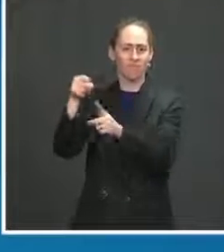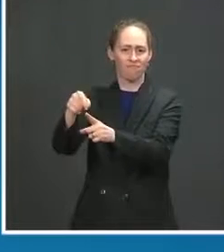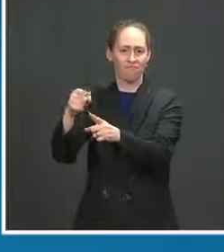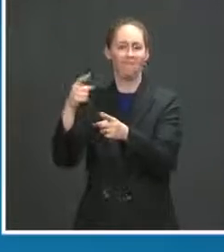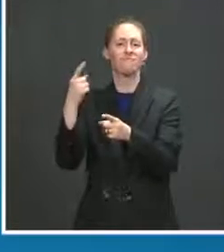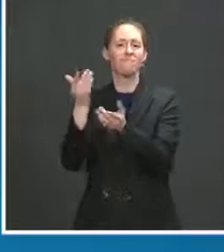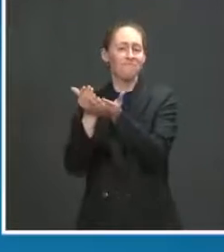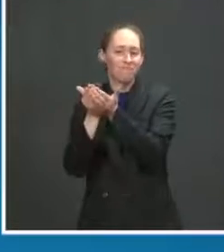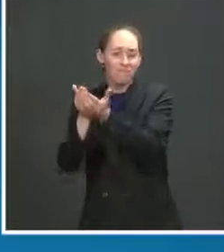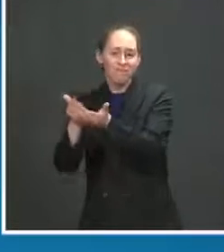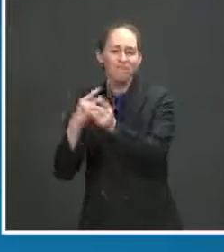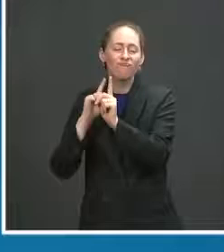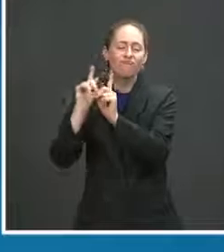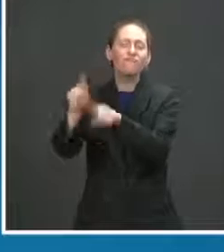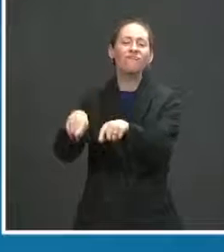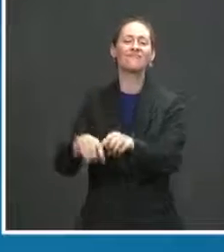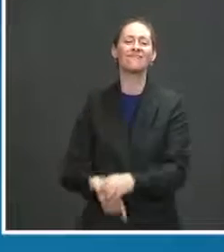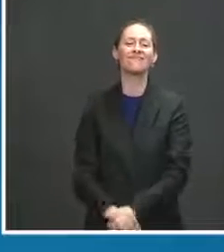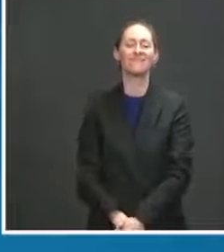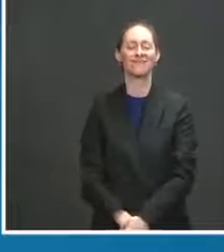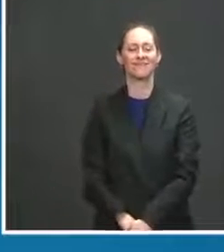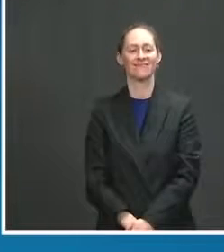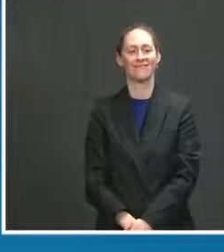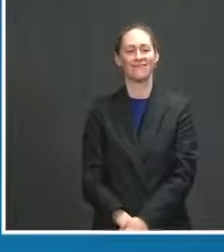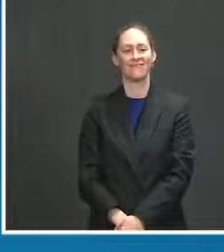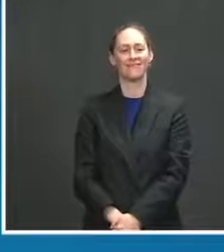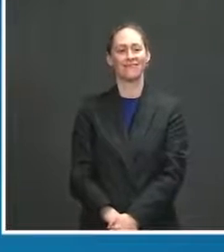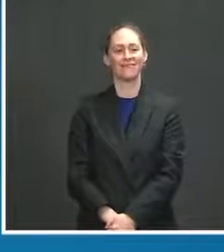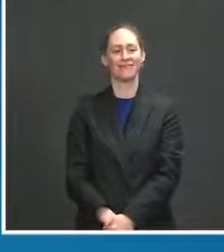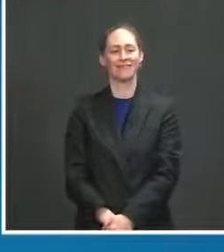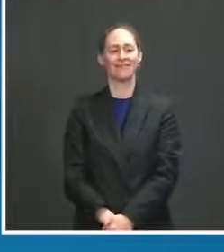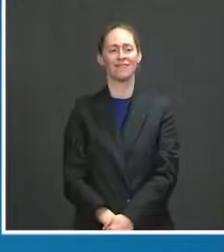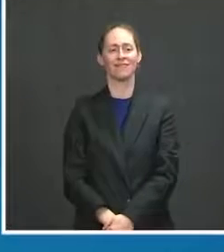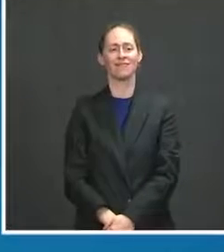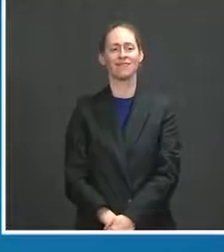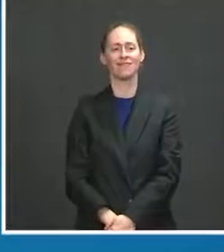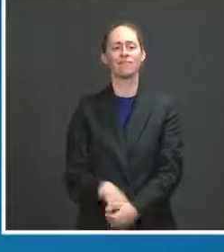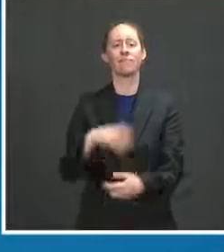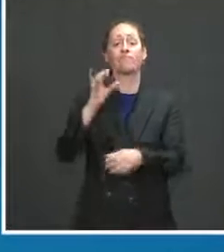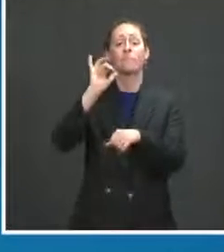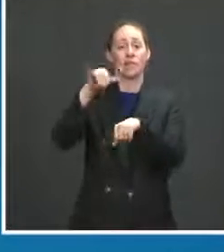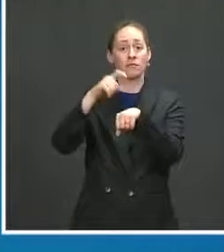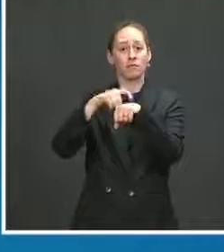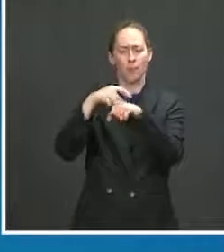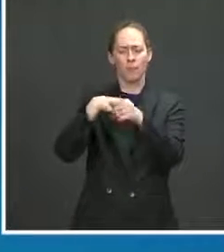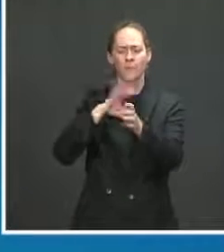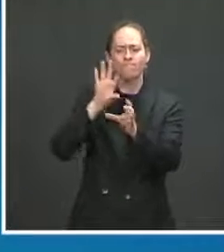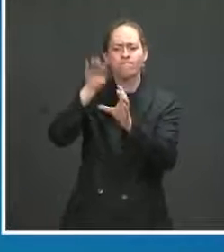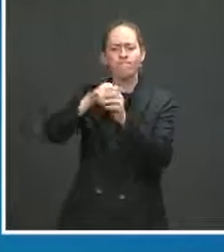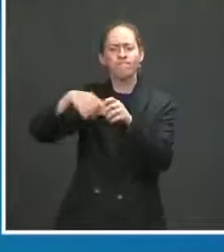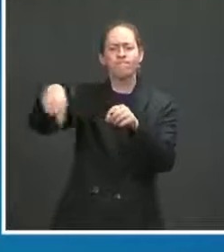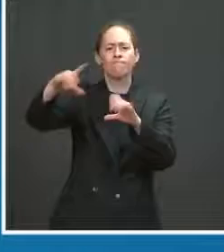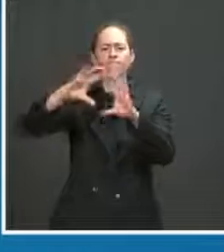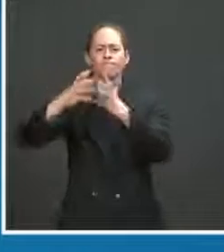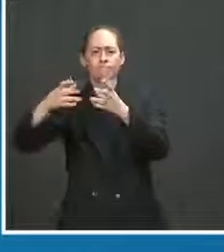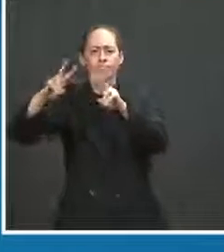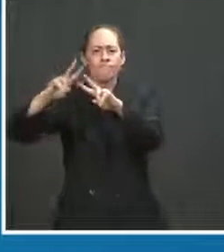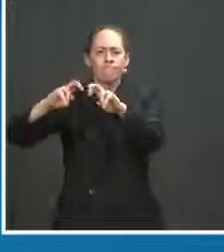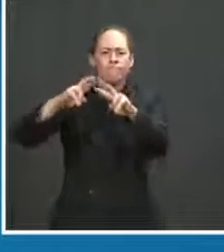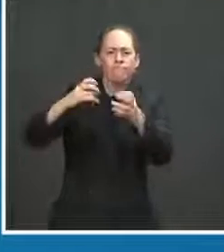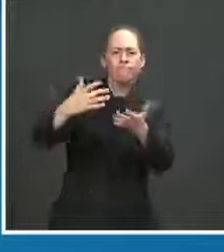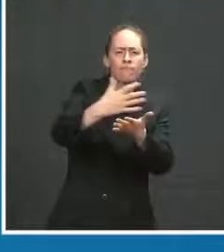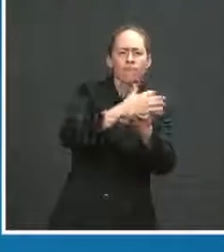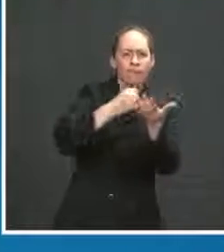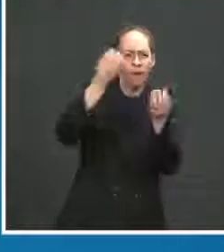a member of the Senate Intelligence Committee. So when I was aboard the vessel, I asked the officers, I said, hey, tell